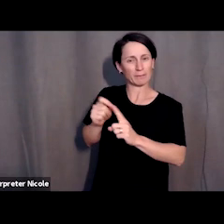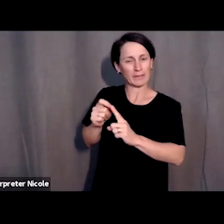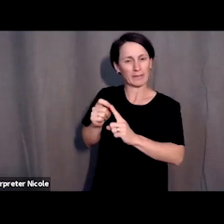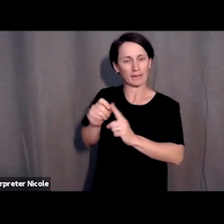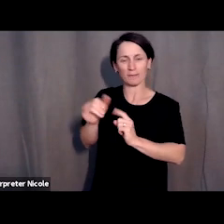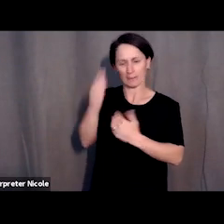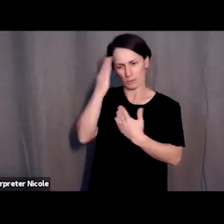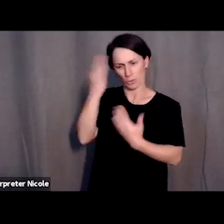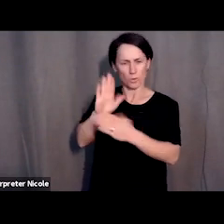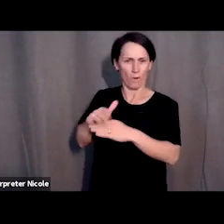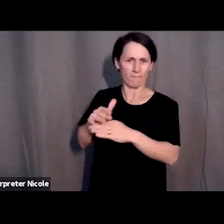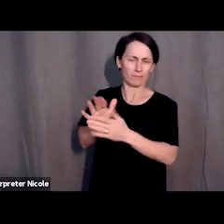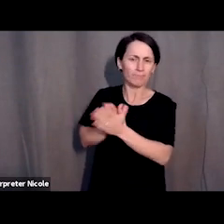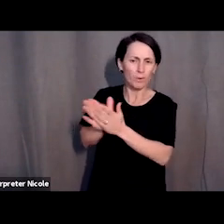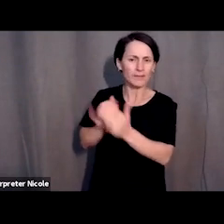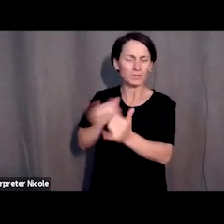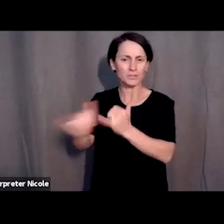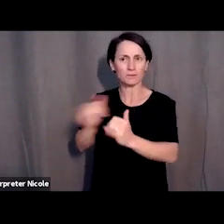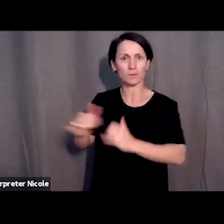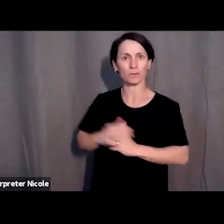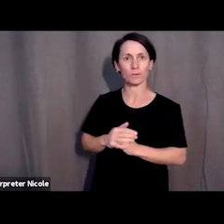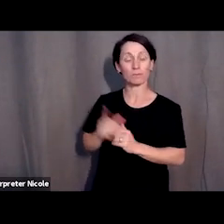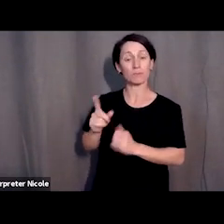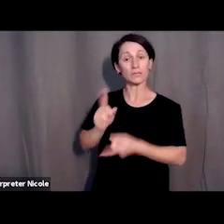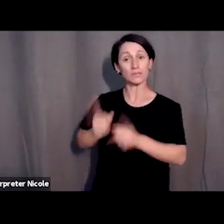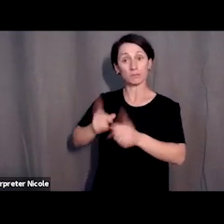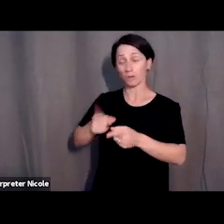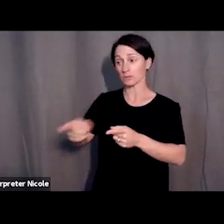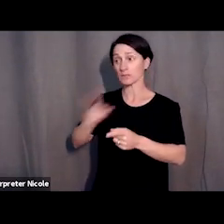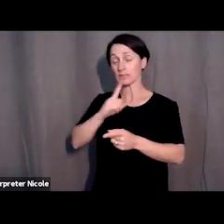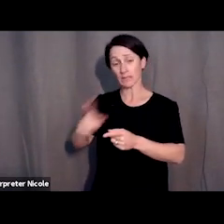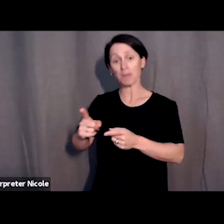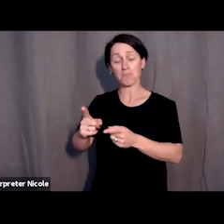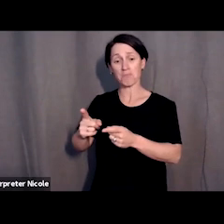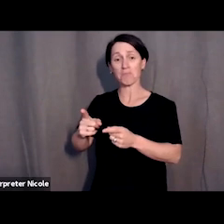that were examples of how well this was happening out in the primary healthcare